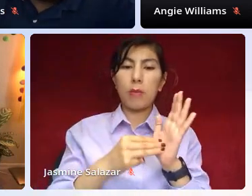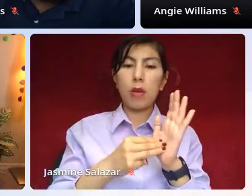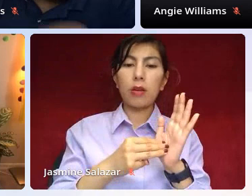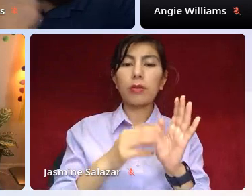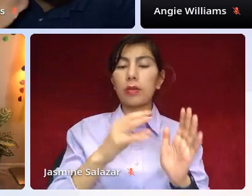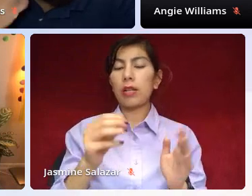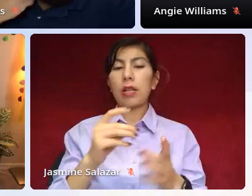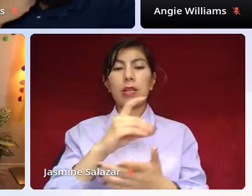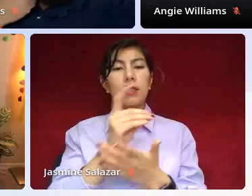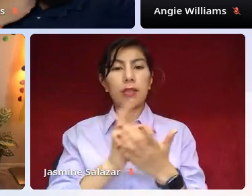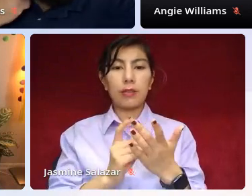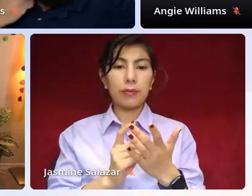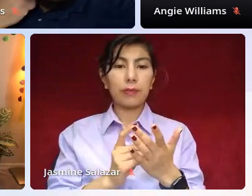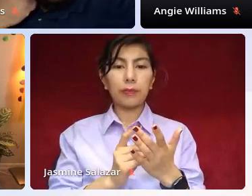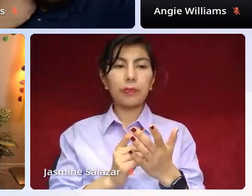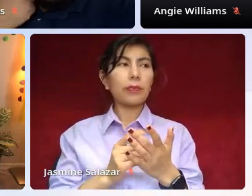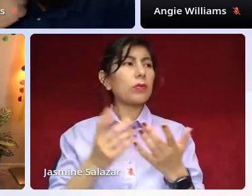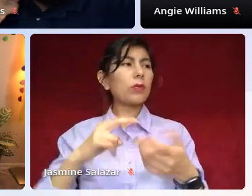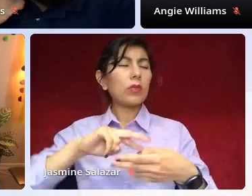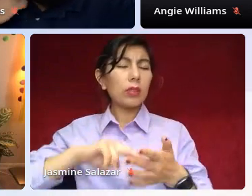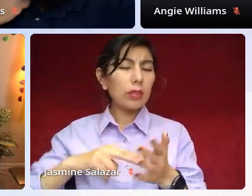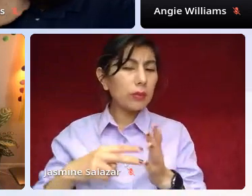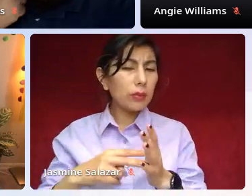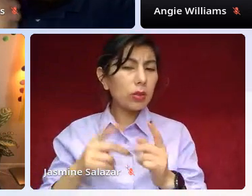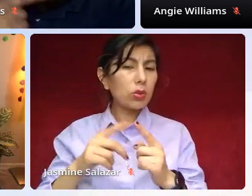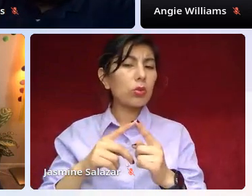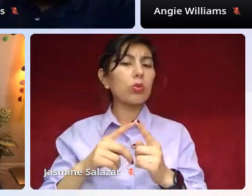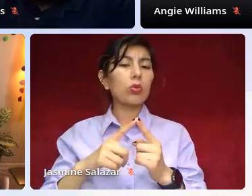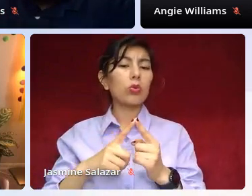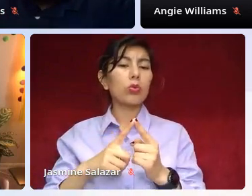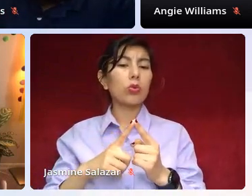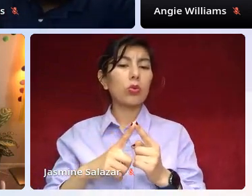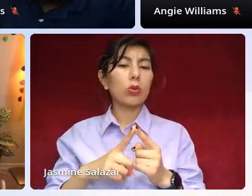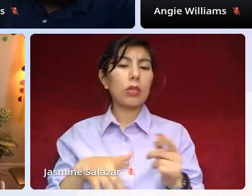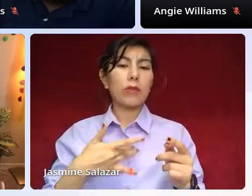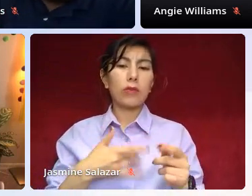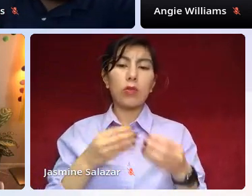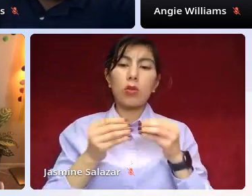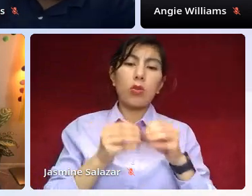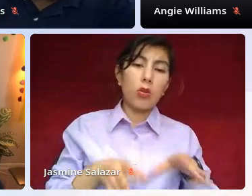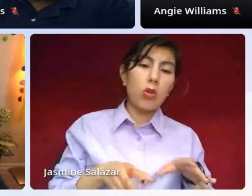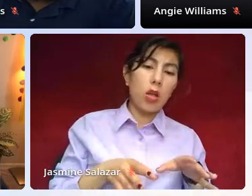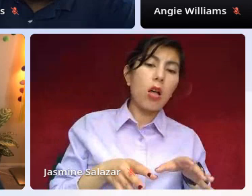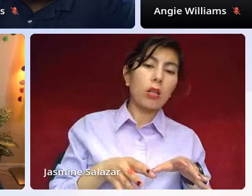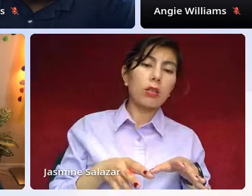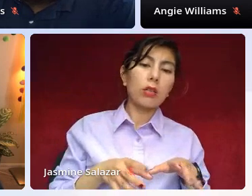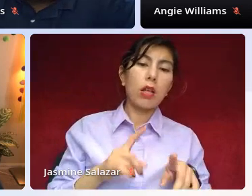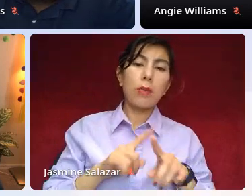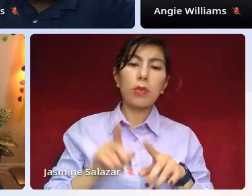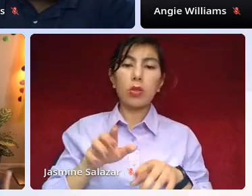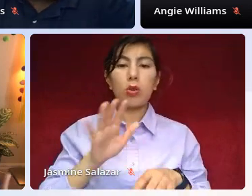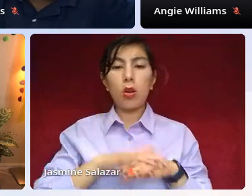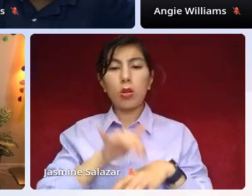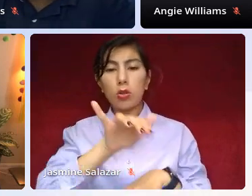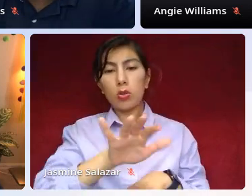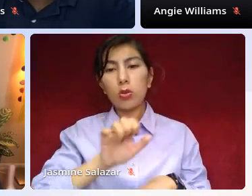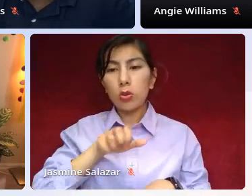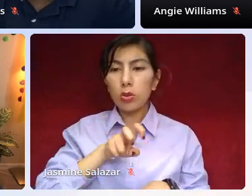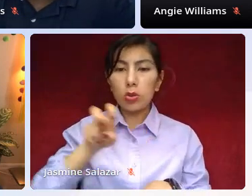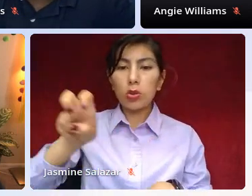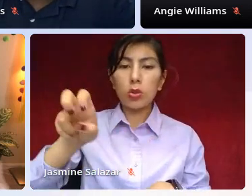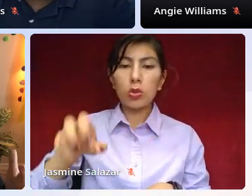define, what does it mean to feel lost, but you're on your journey, and get